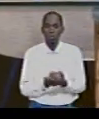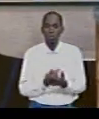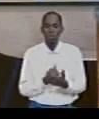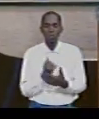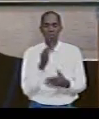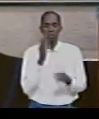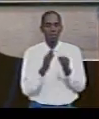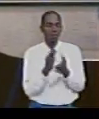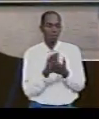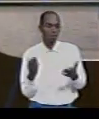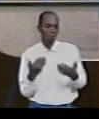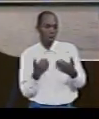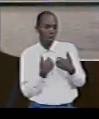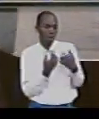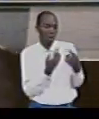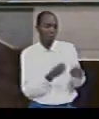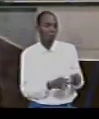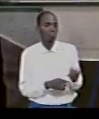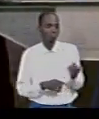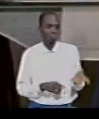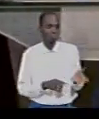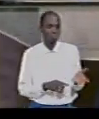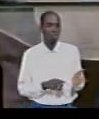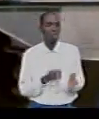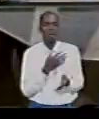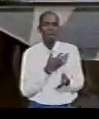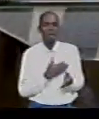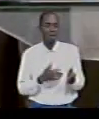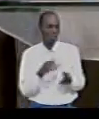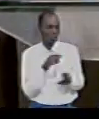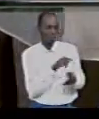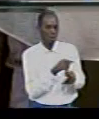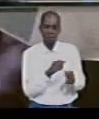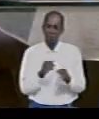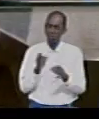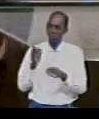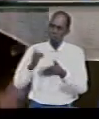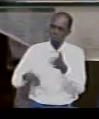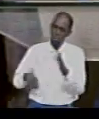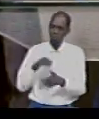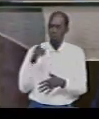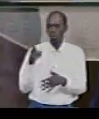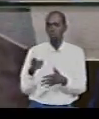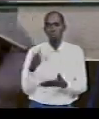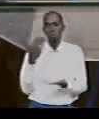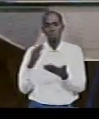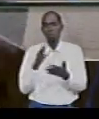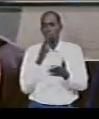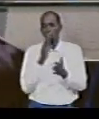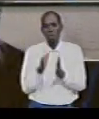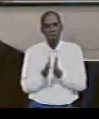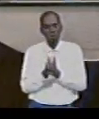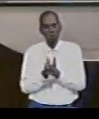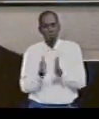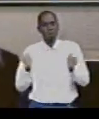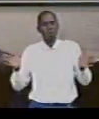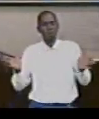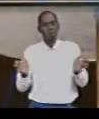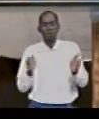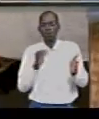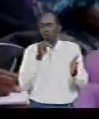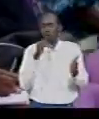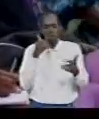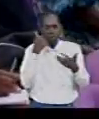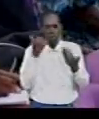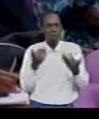had happened that you were rebuilt, probably directly, probably indirectly, and you then said,